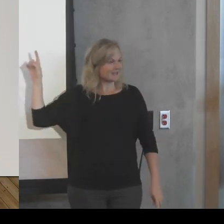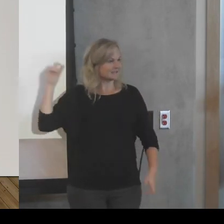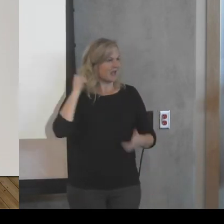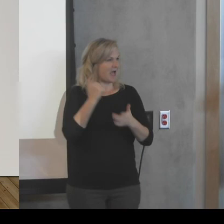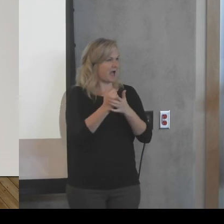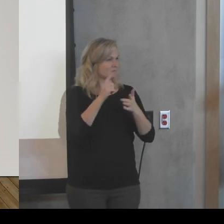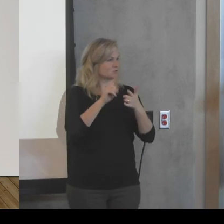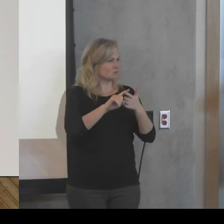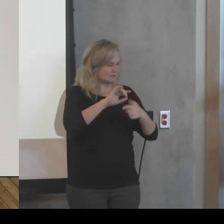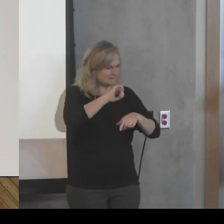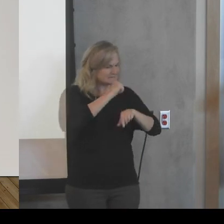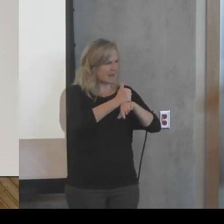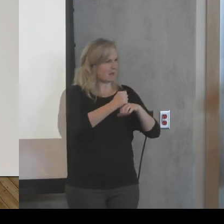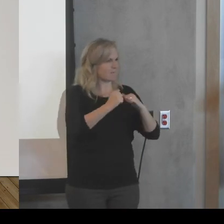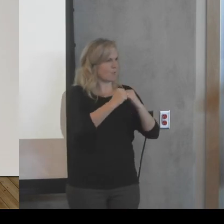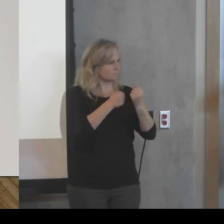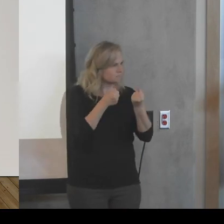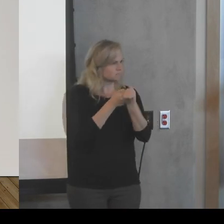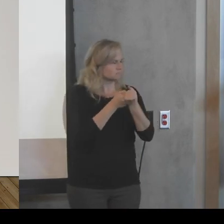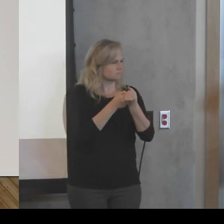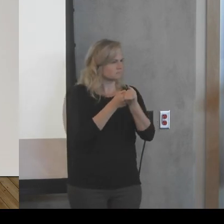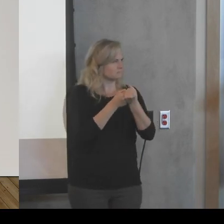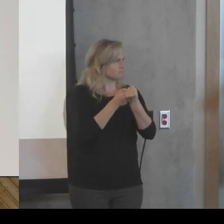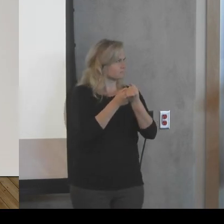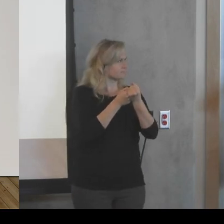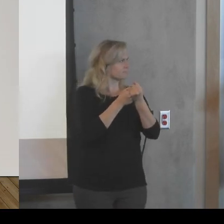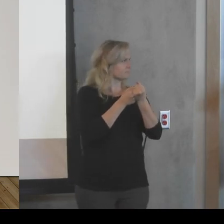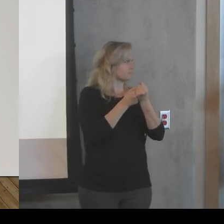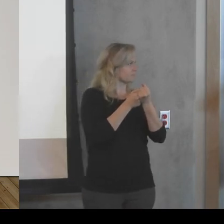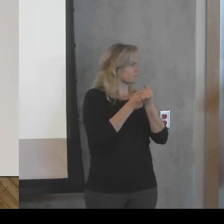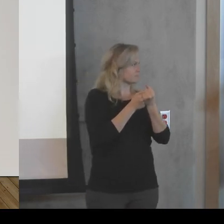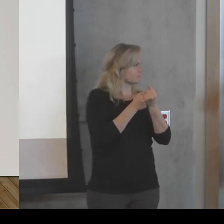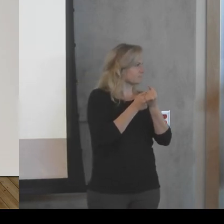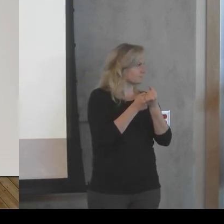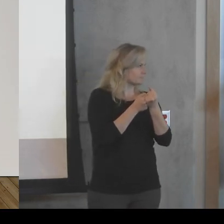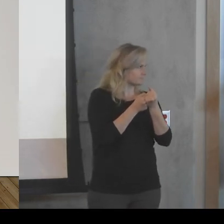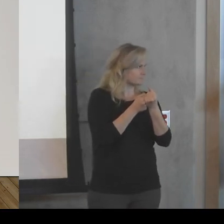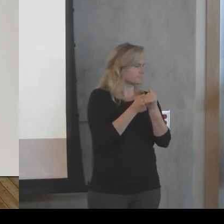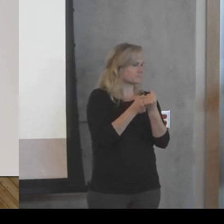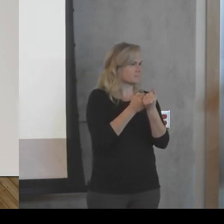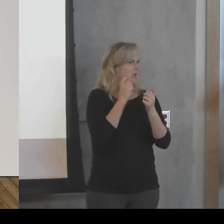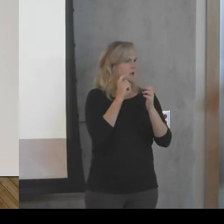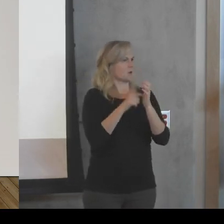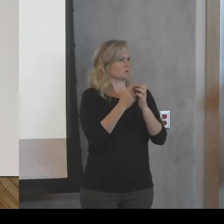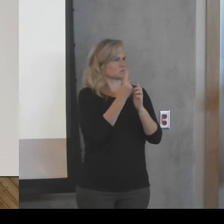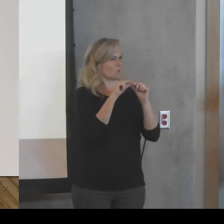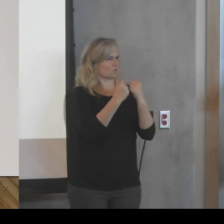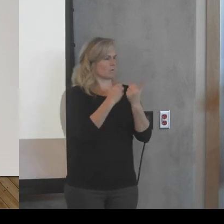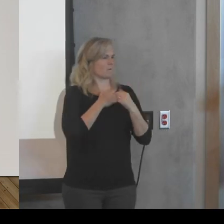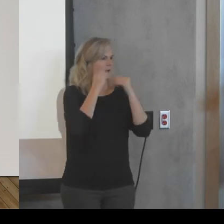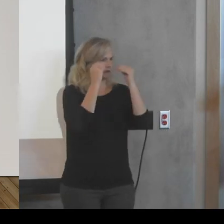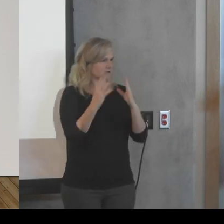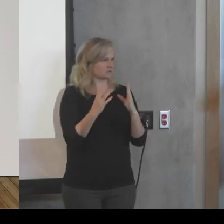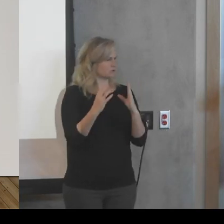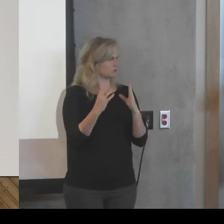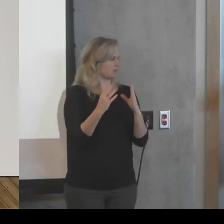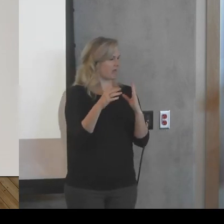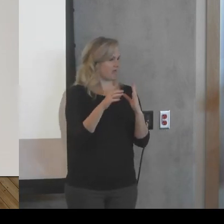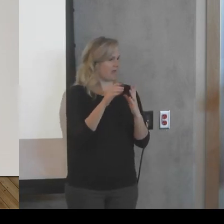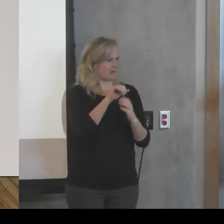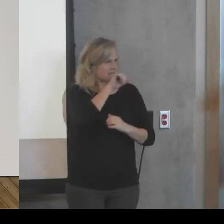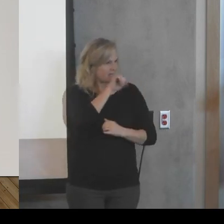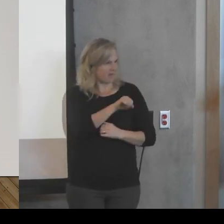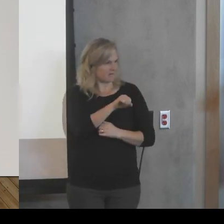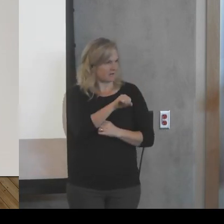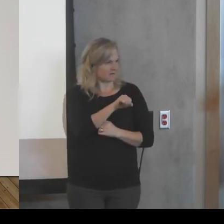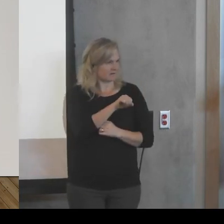it. And I find one of my groups of teachers that love it the most are my